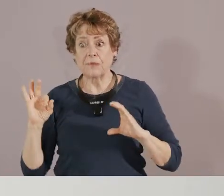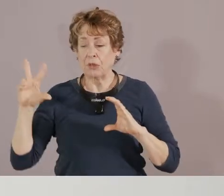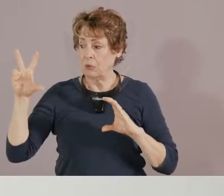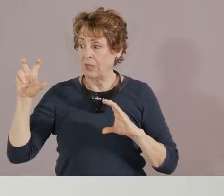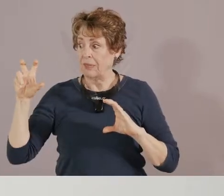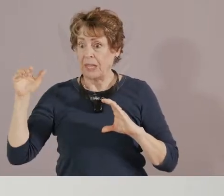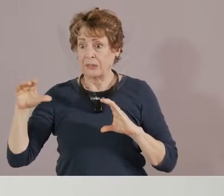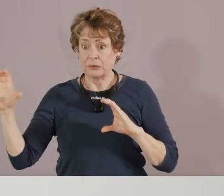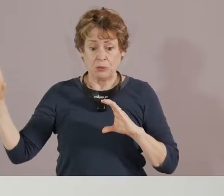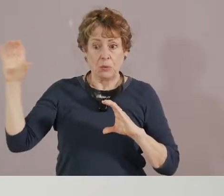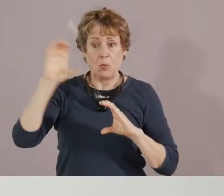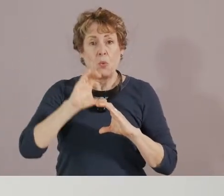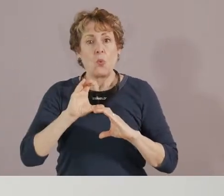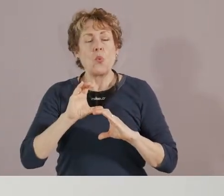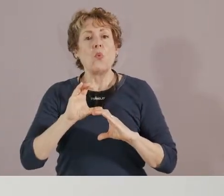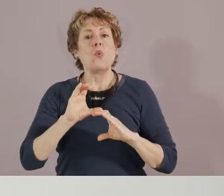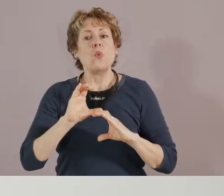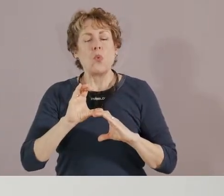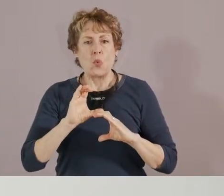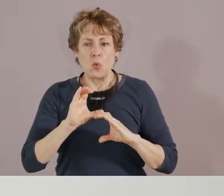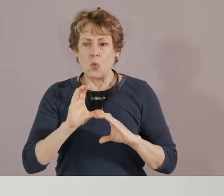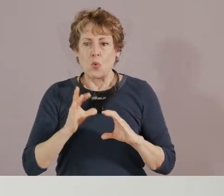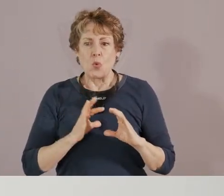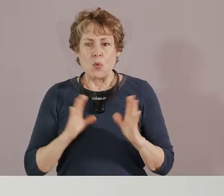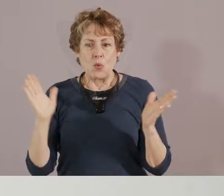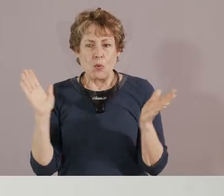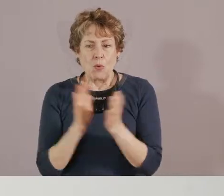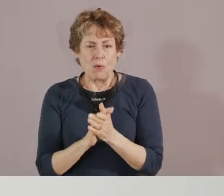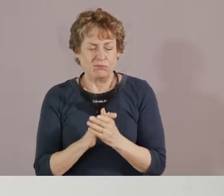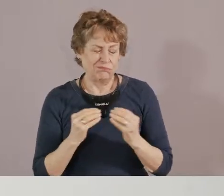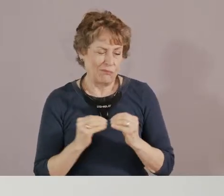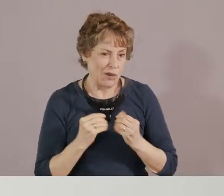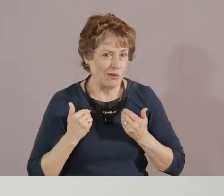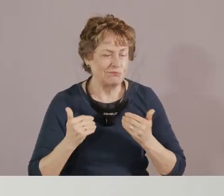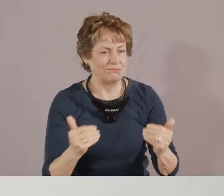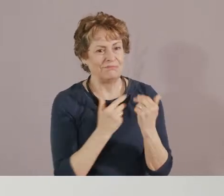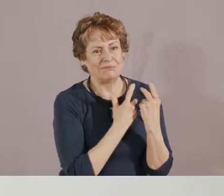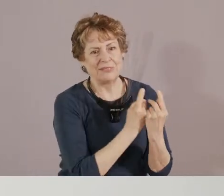lot. Okay, and then with the second appointment,